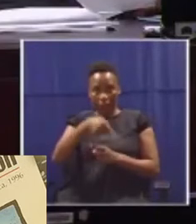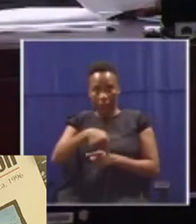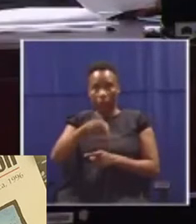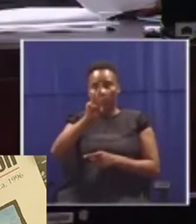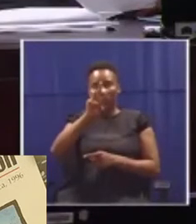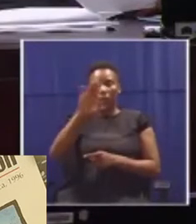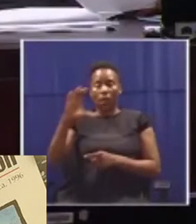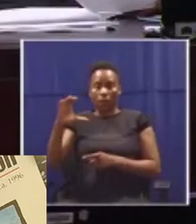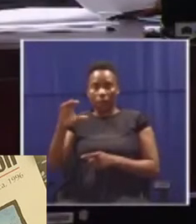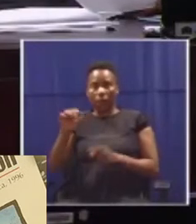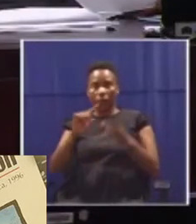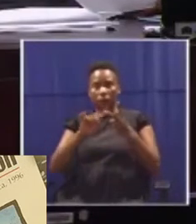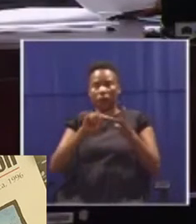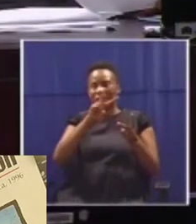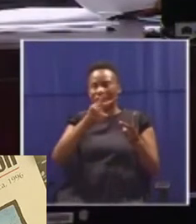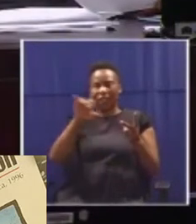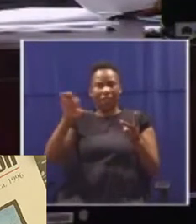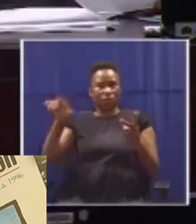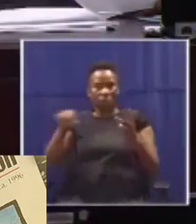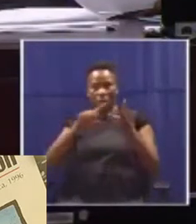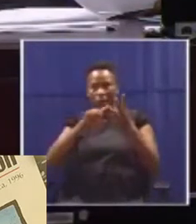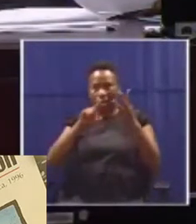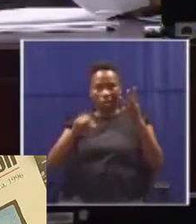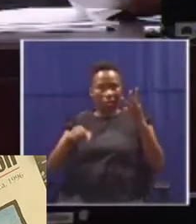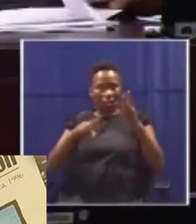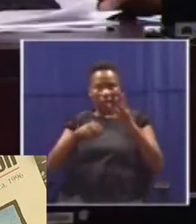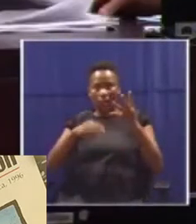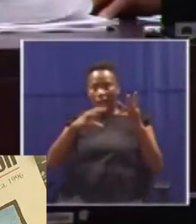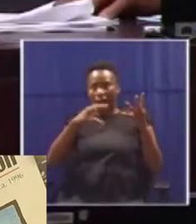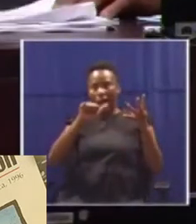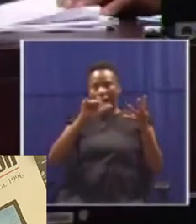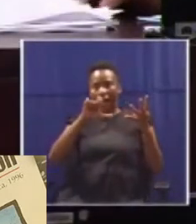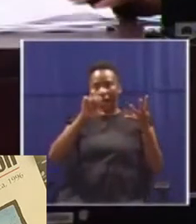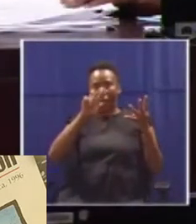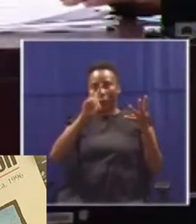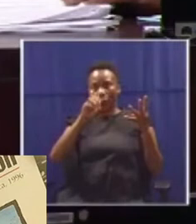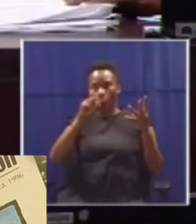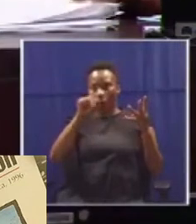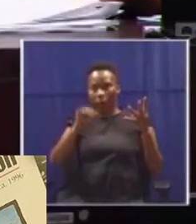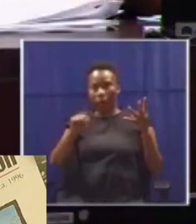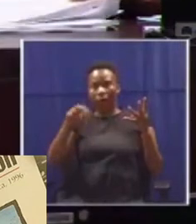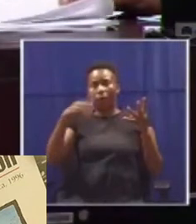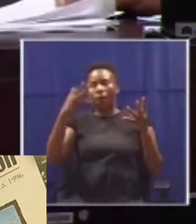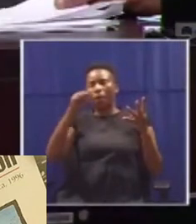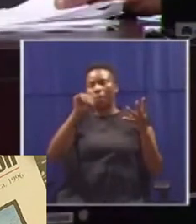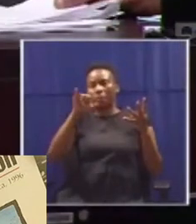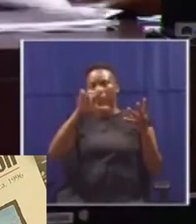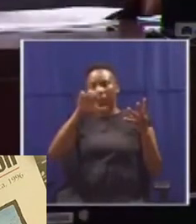Elgin, Villiersdorp, Botrefier, Caledon, Middleton,